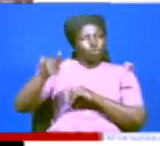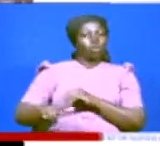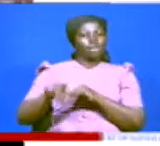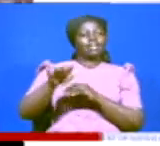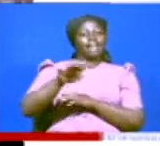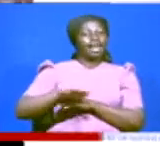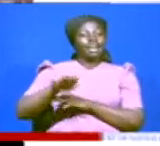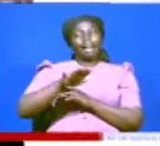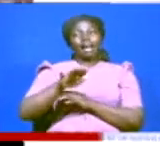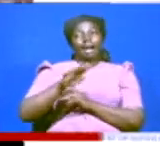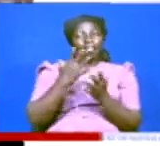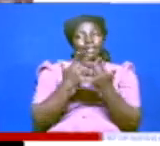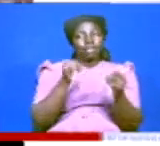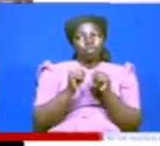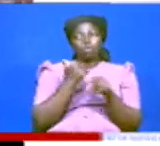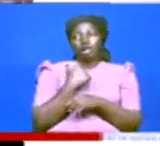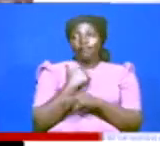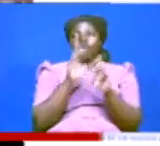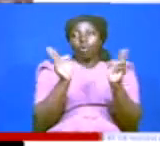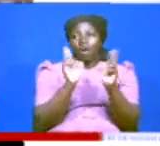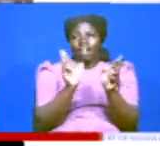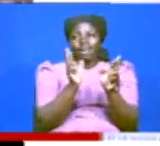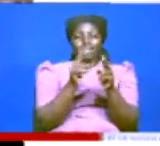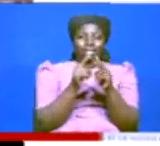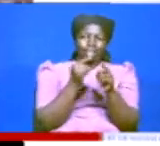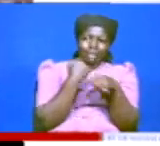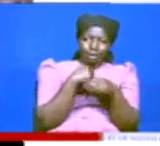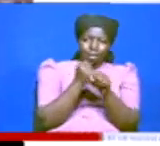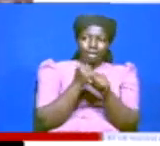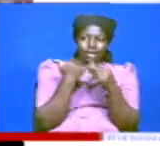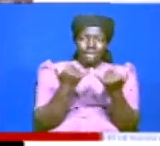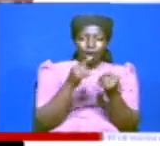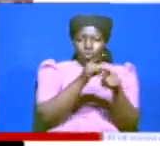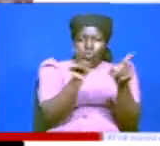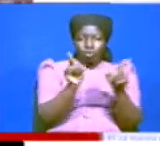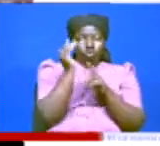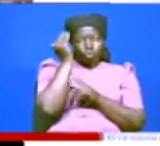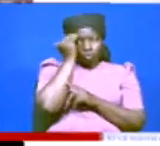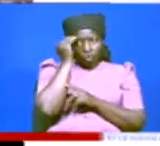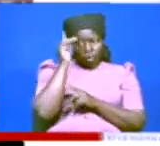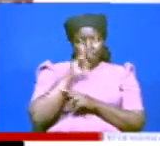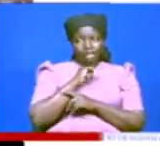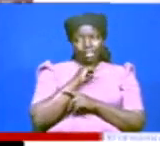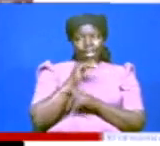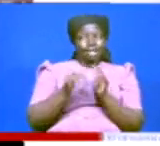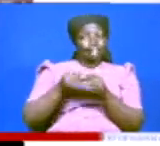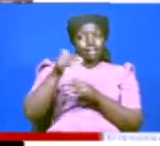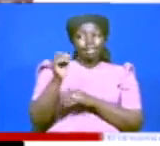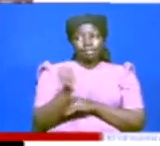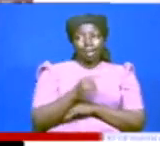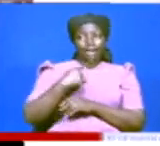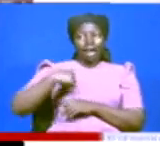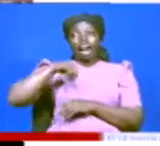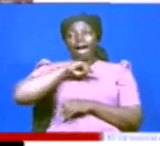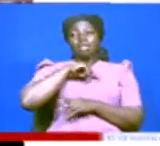among the things that we have already put in place as you know is that next month we are flagging